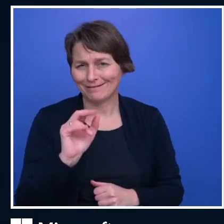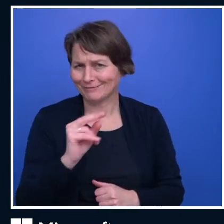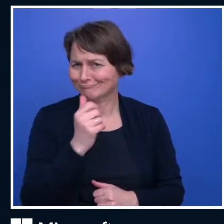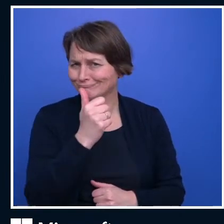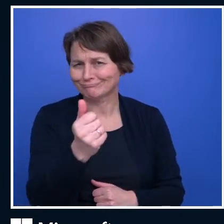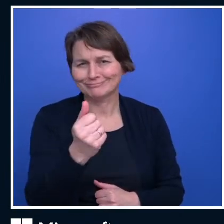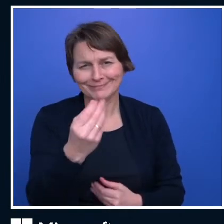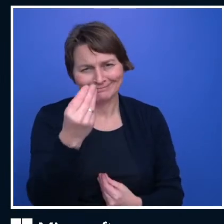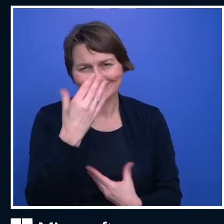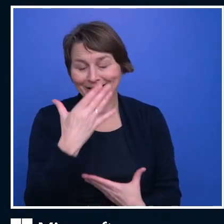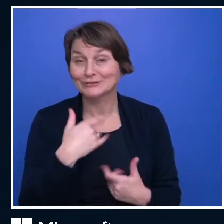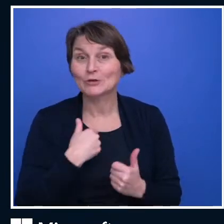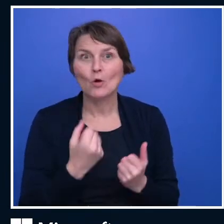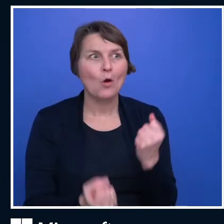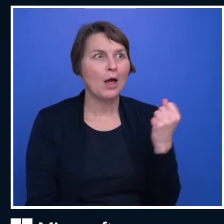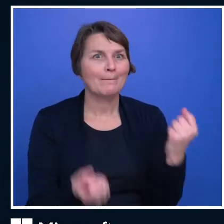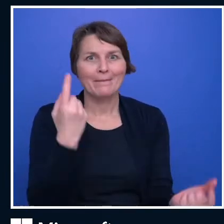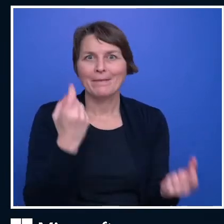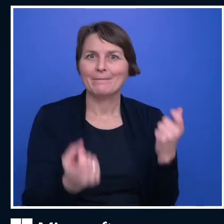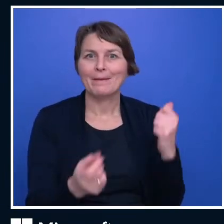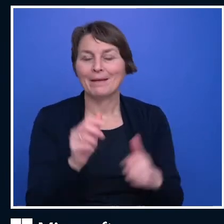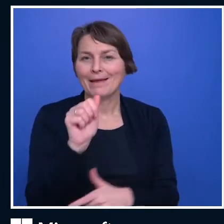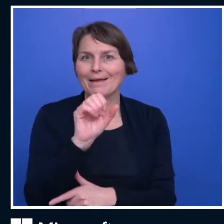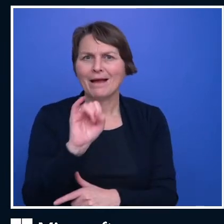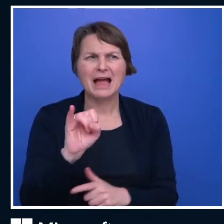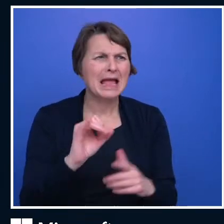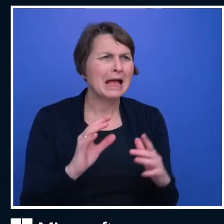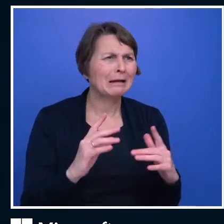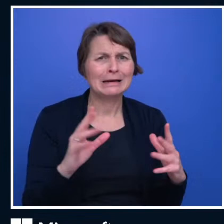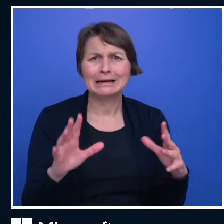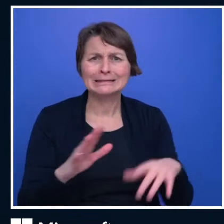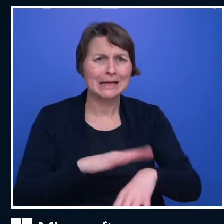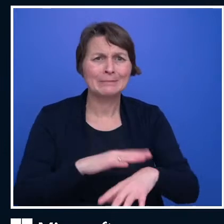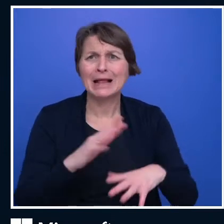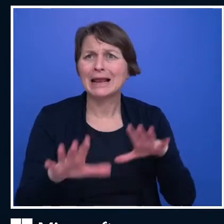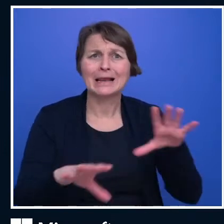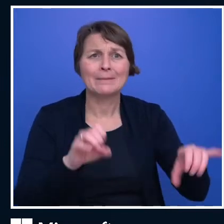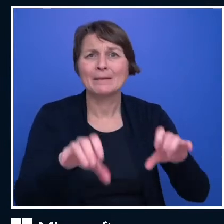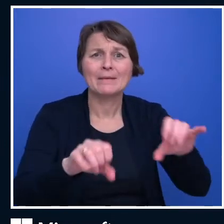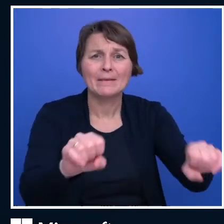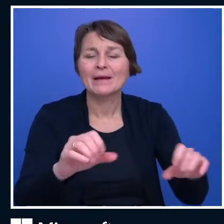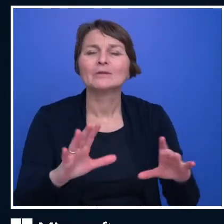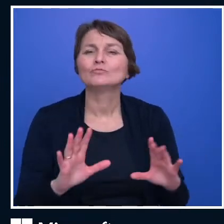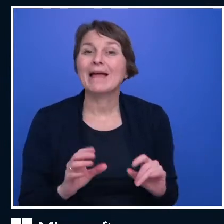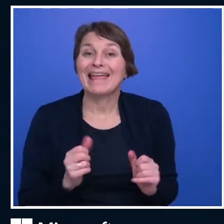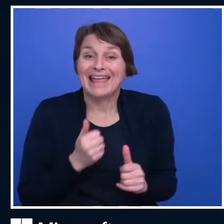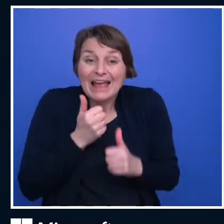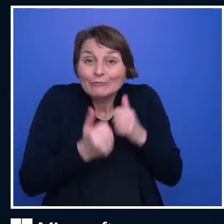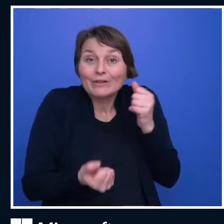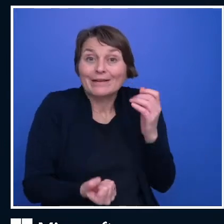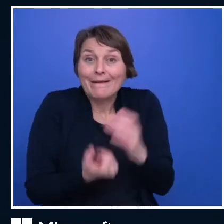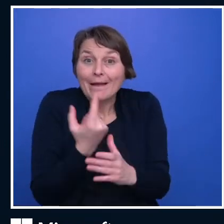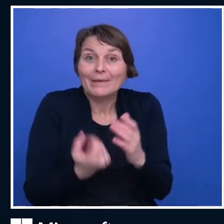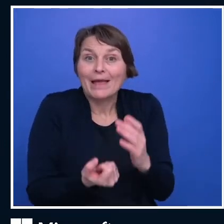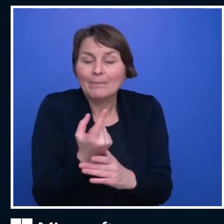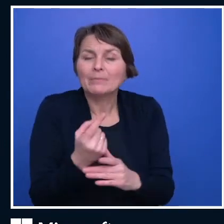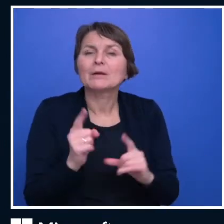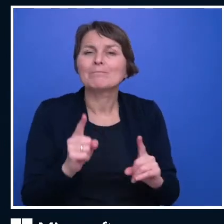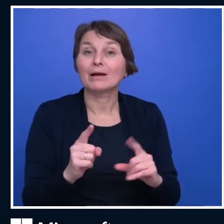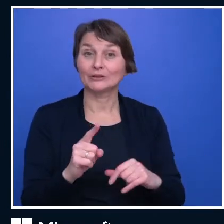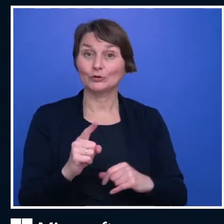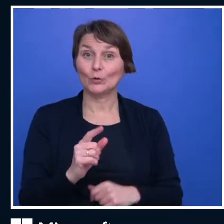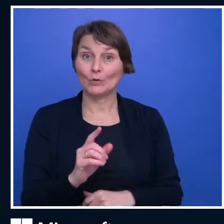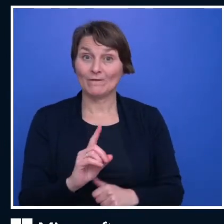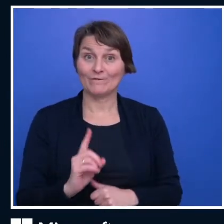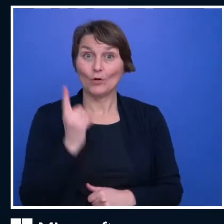It happens so fast. It's hard to keep up. So don't feel like you have to keep up with every little thing. But if you're a beginner, do focus on those basics. That's